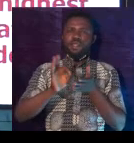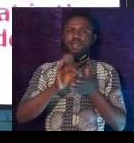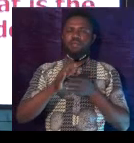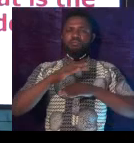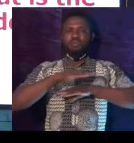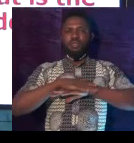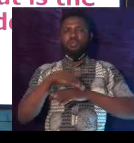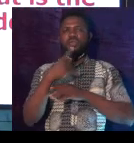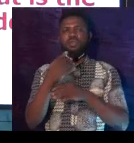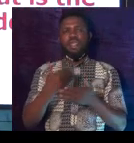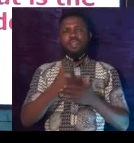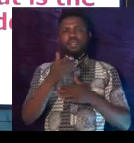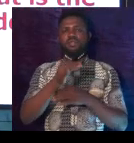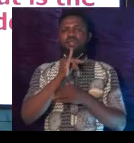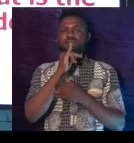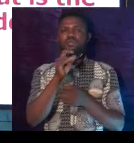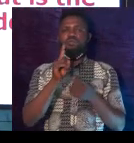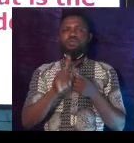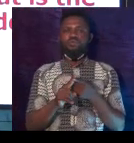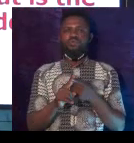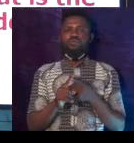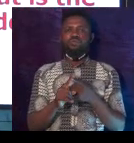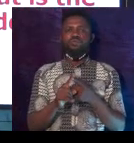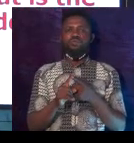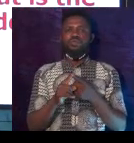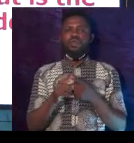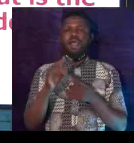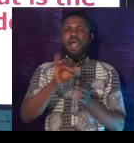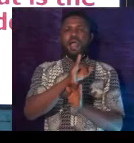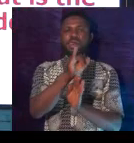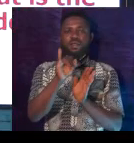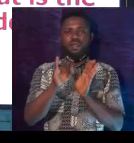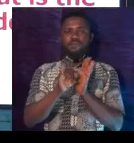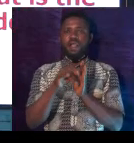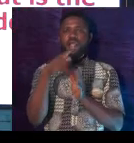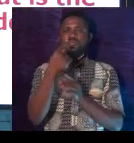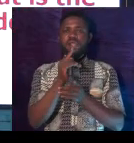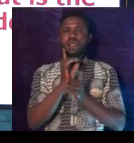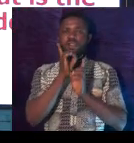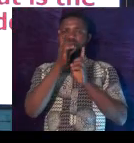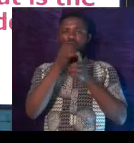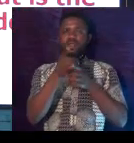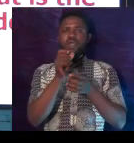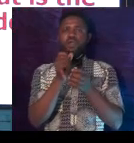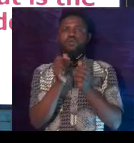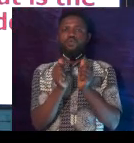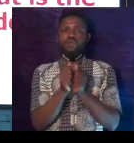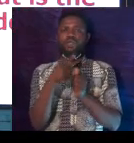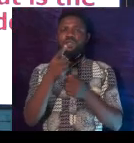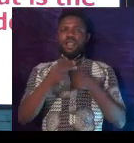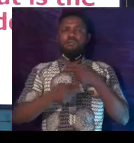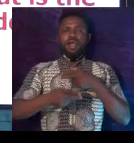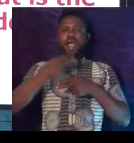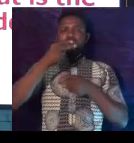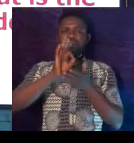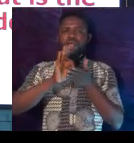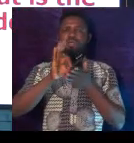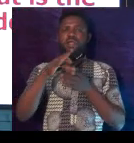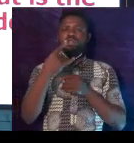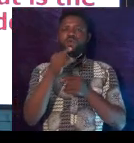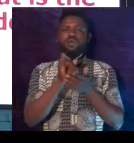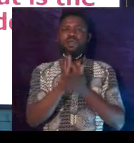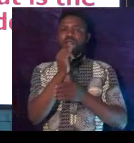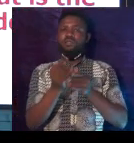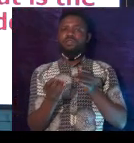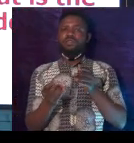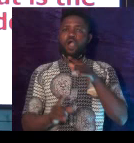count table, the next thing that you want to do is that you want to identify the data with the highest count,